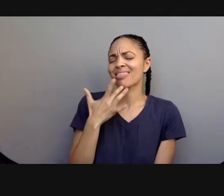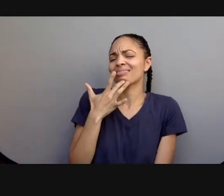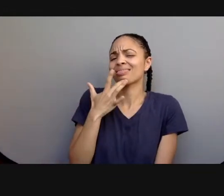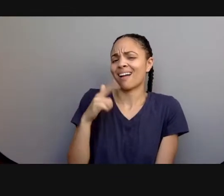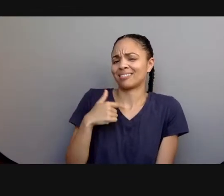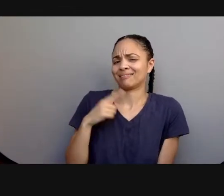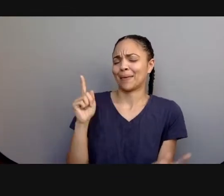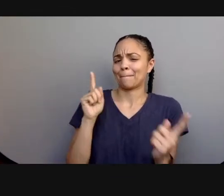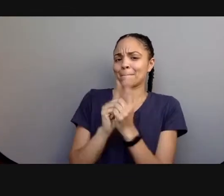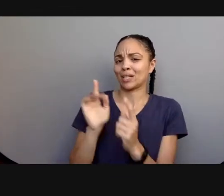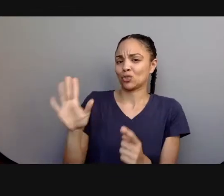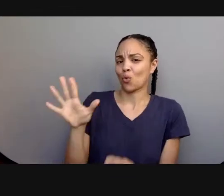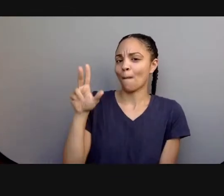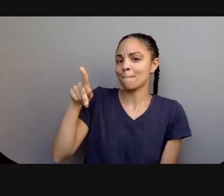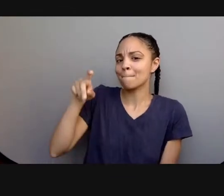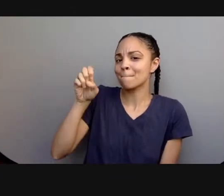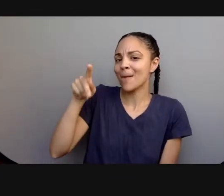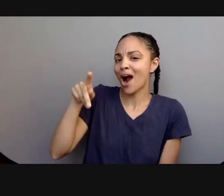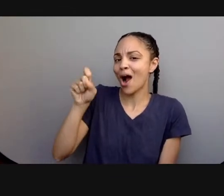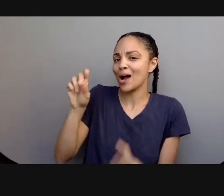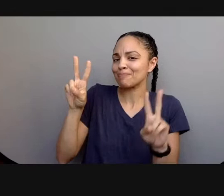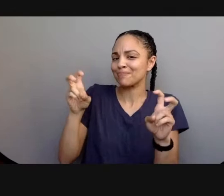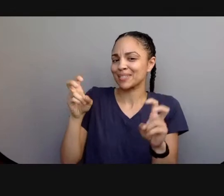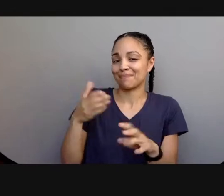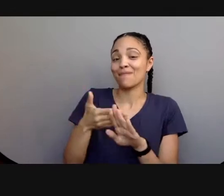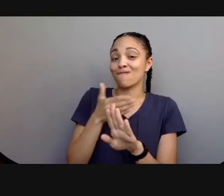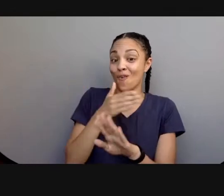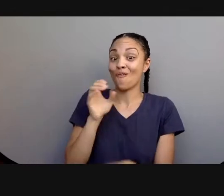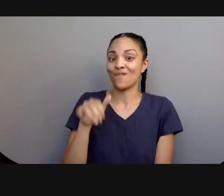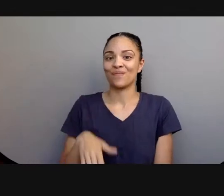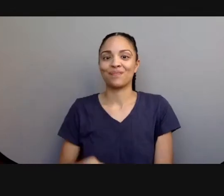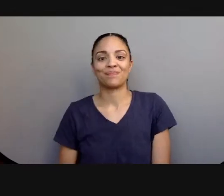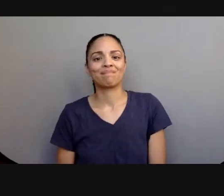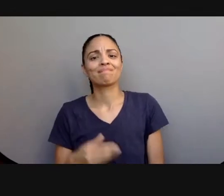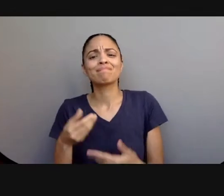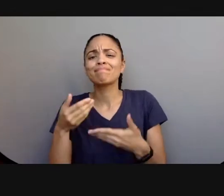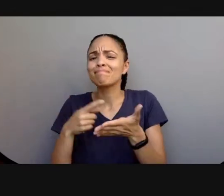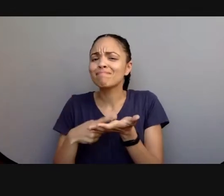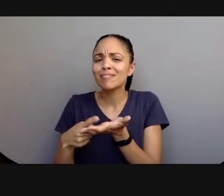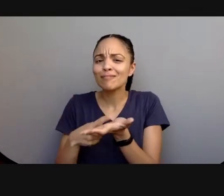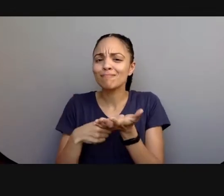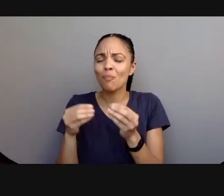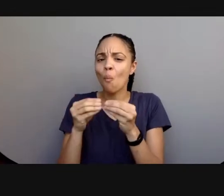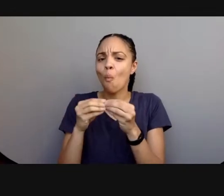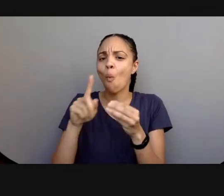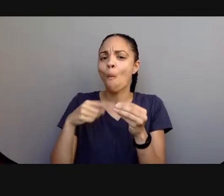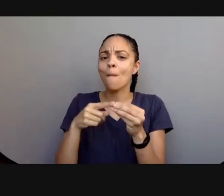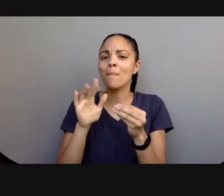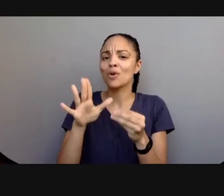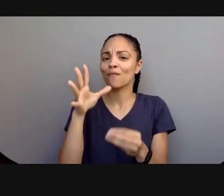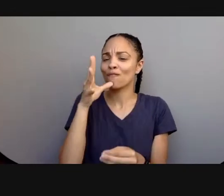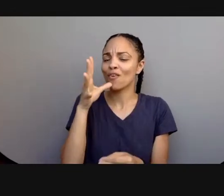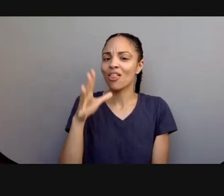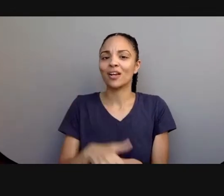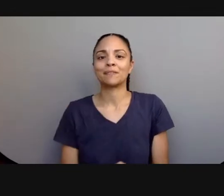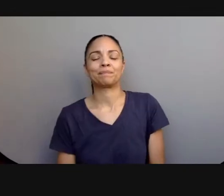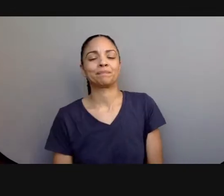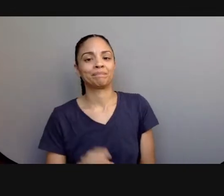your father. Man, so yes, he's his doctorates in seminary. He's a